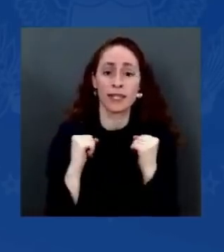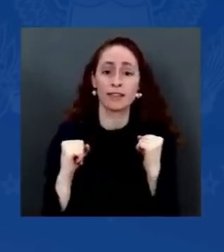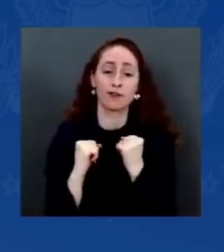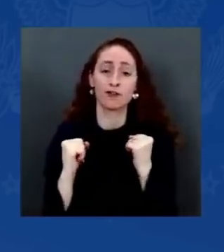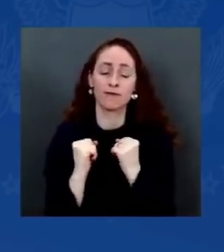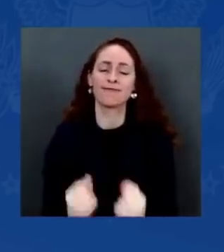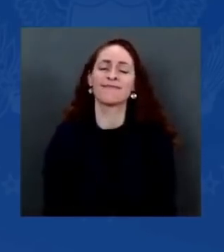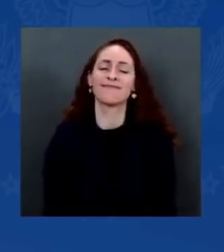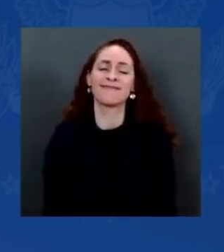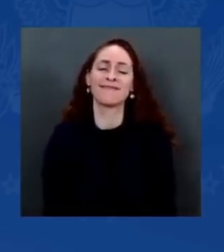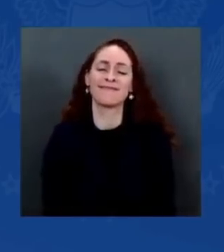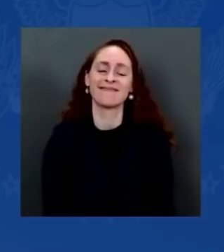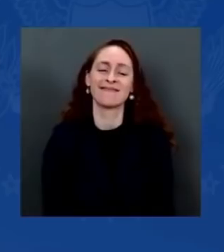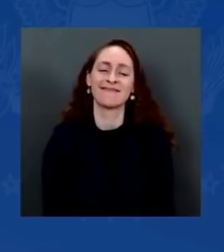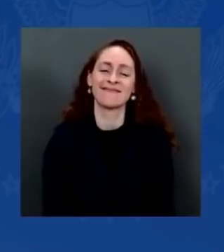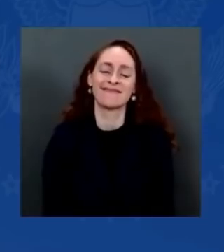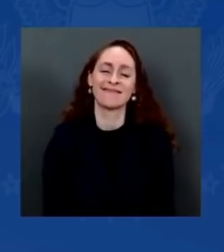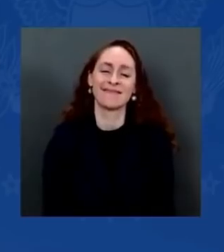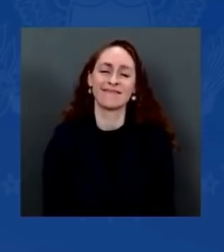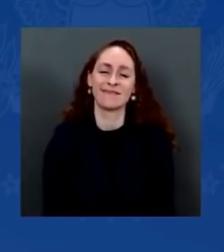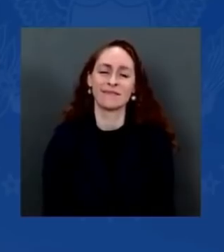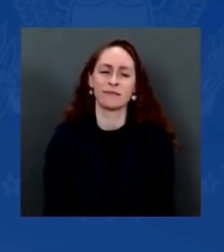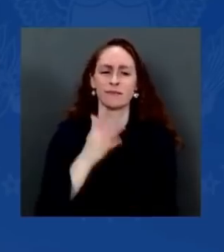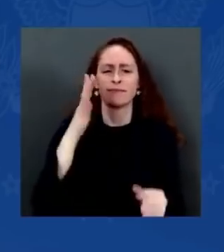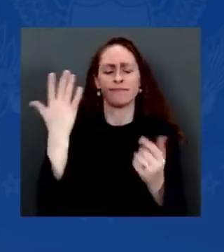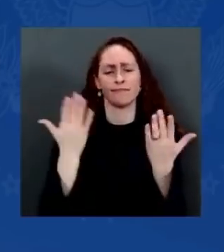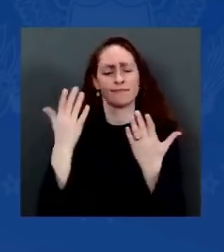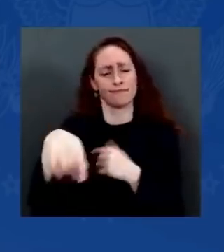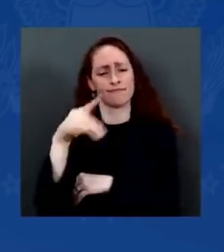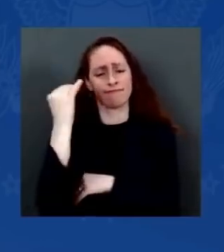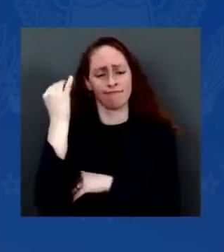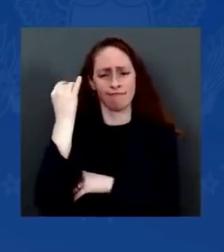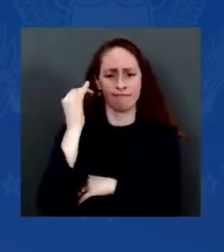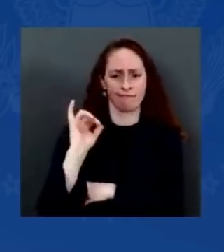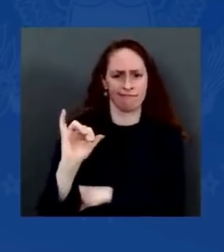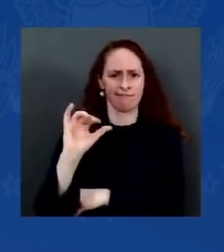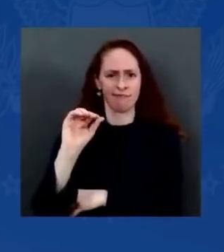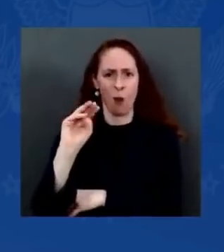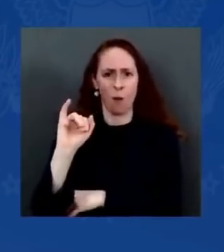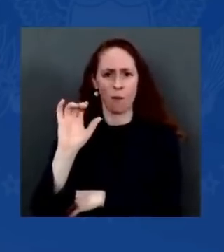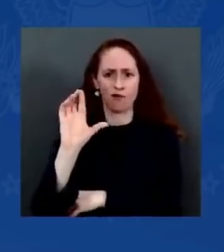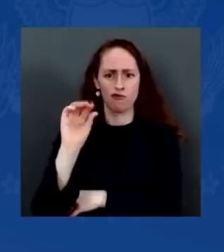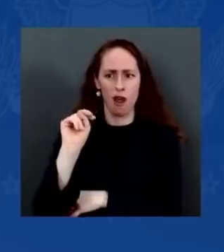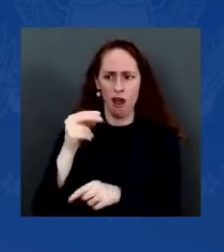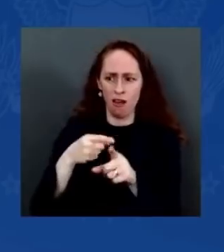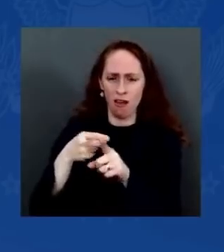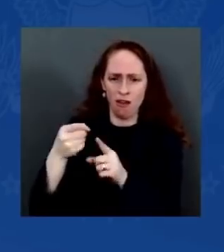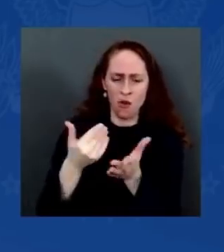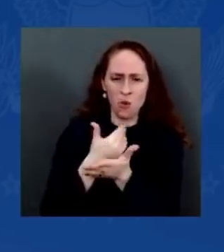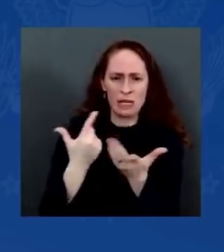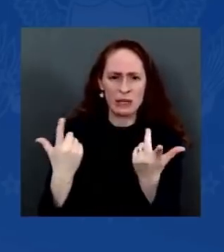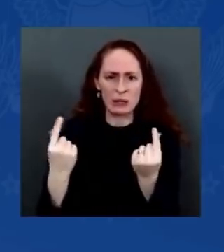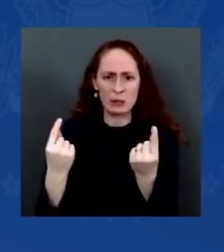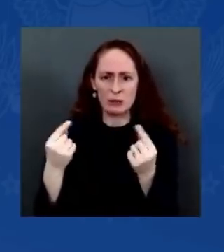Omicron, which is now the dominant variant in this country, and it happened so quickly? The answer is straightforward. If